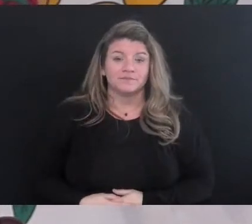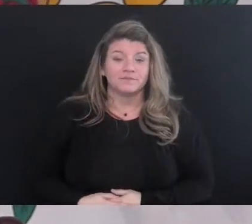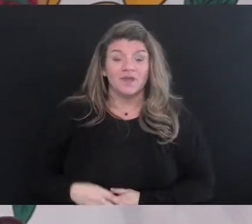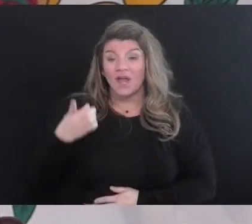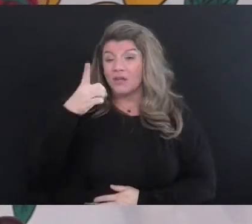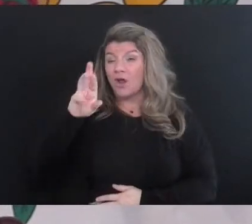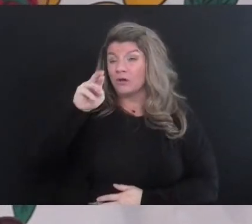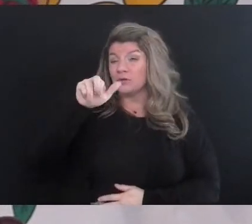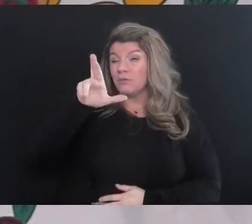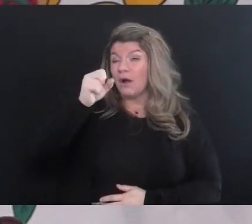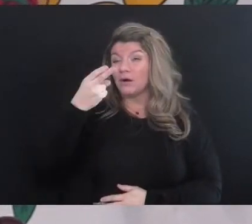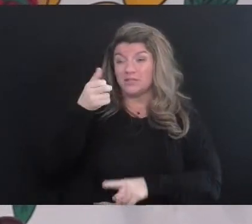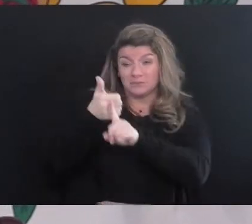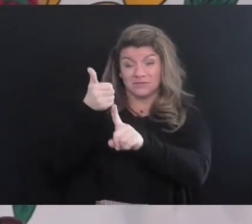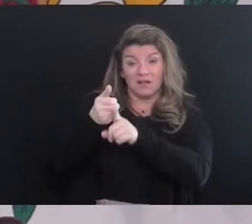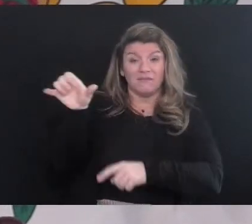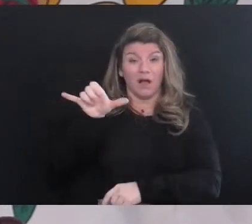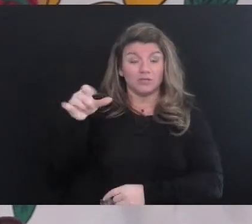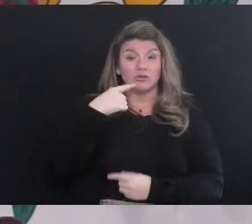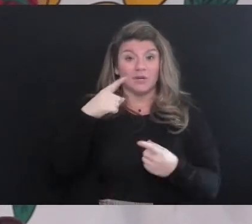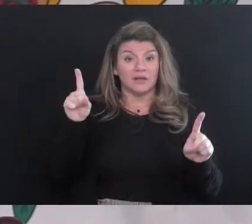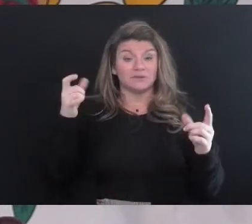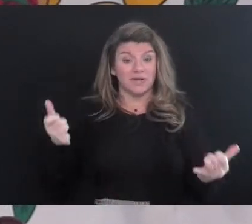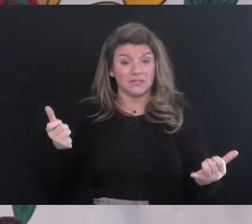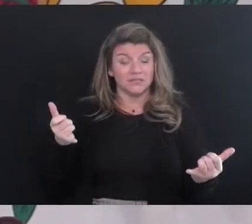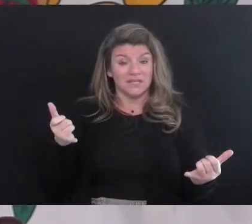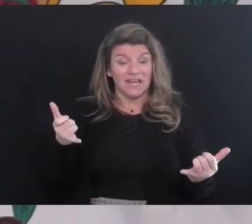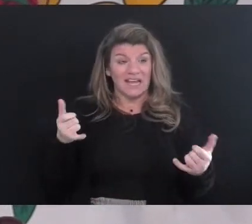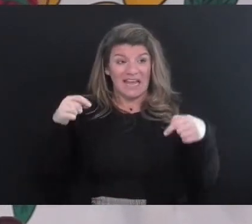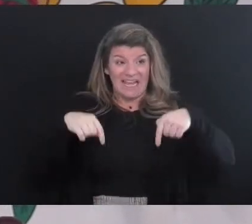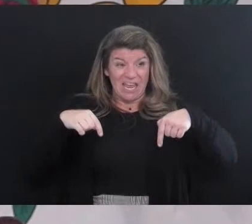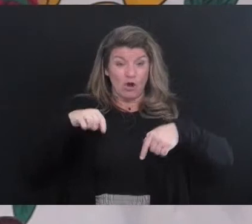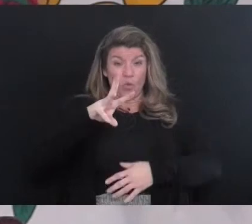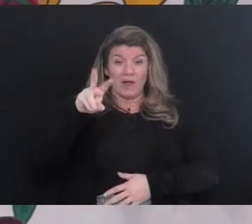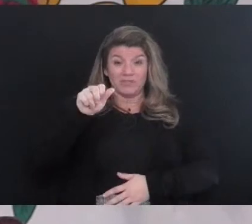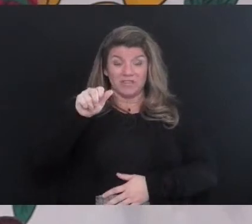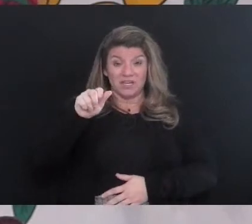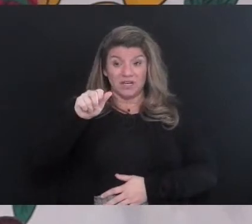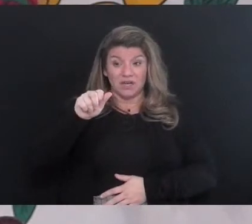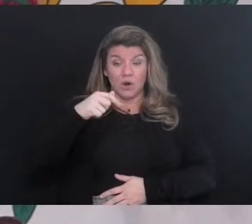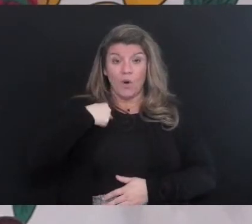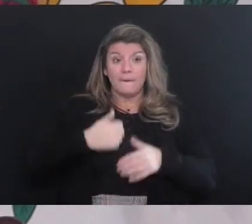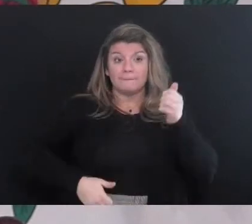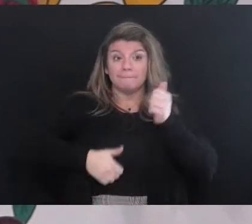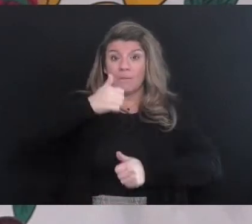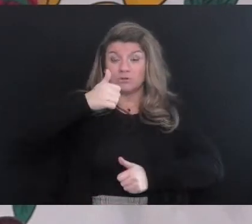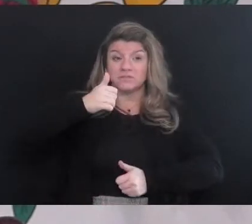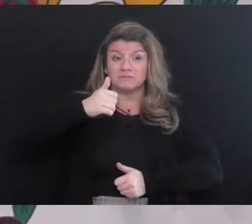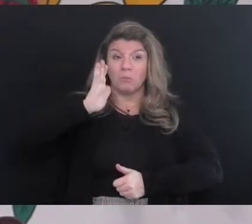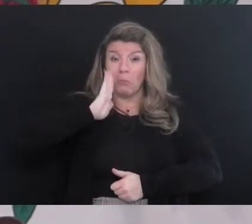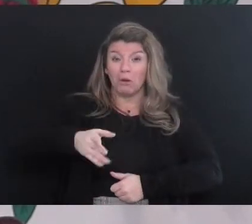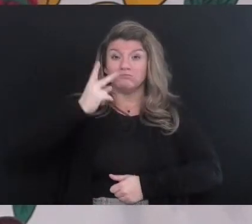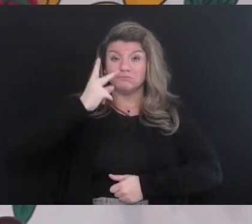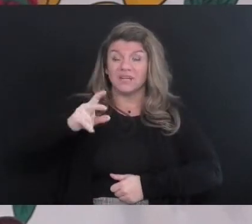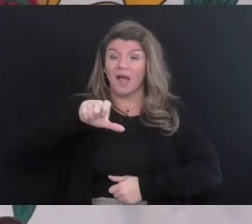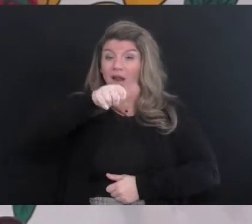Dr. Marsh also said today that we in West Virginia are likely to see another surge.